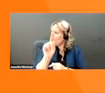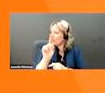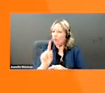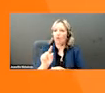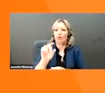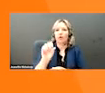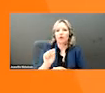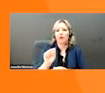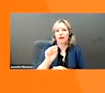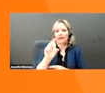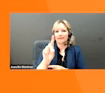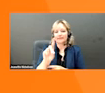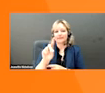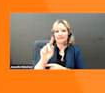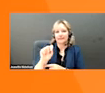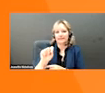is